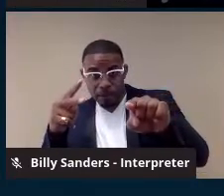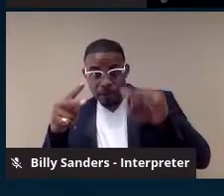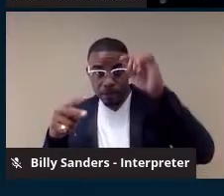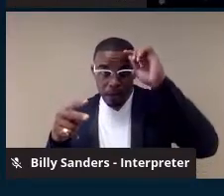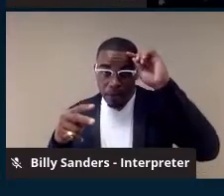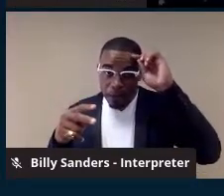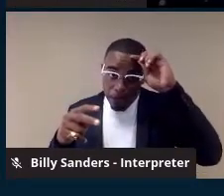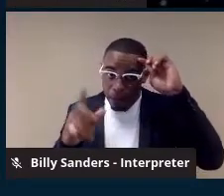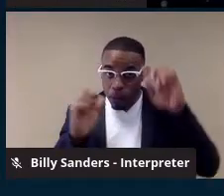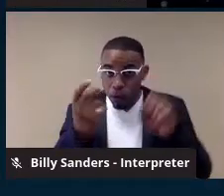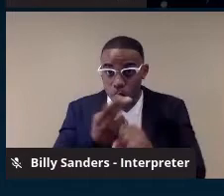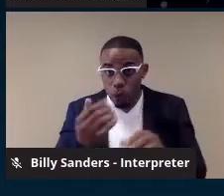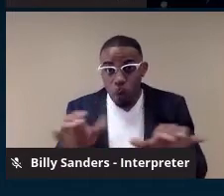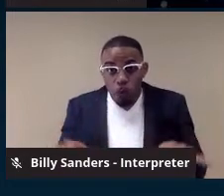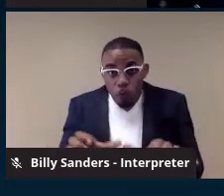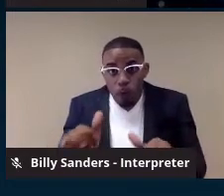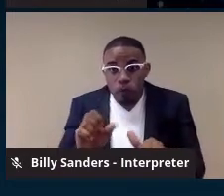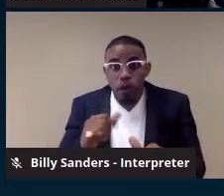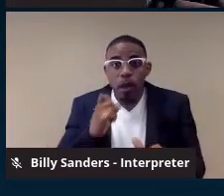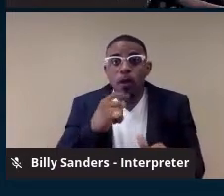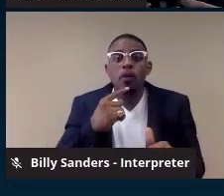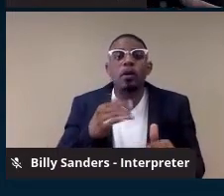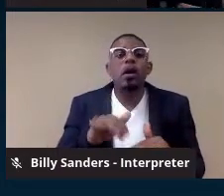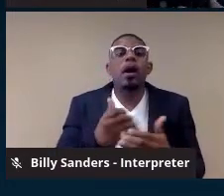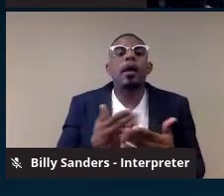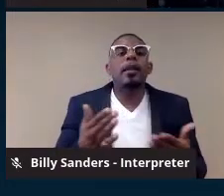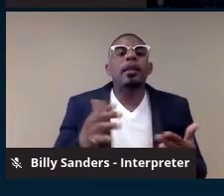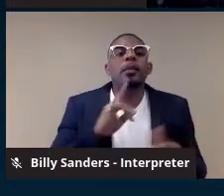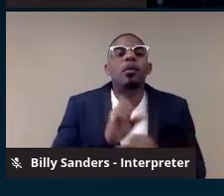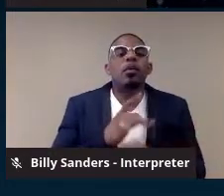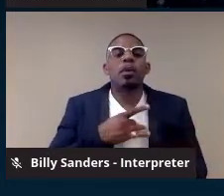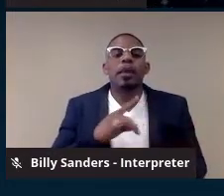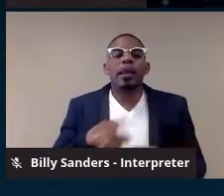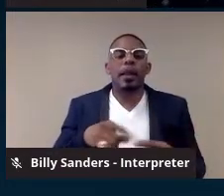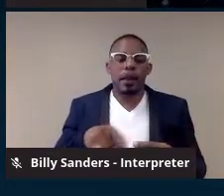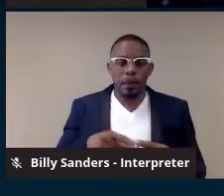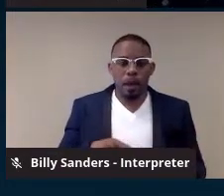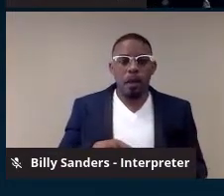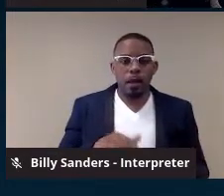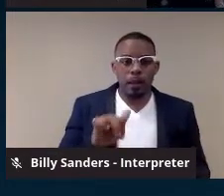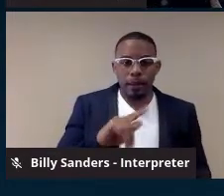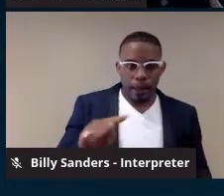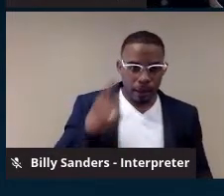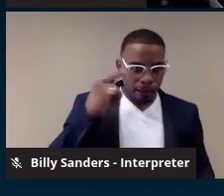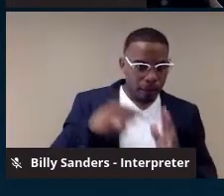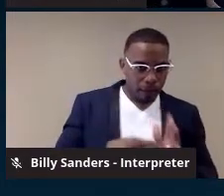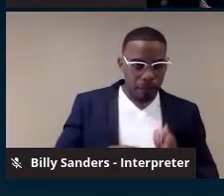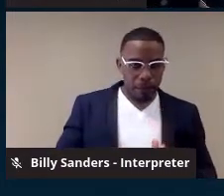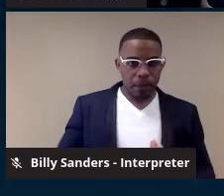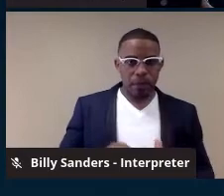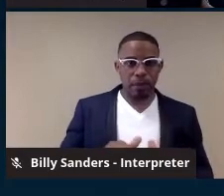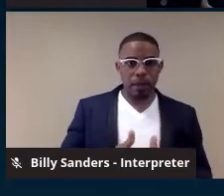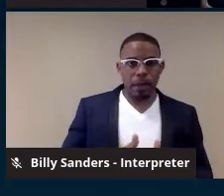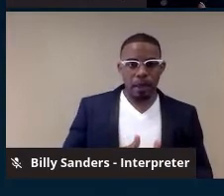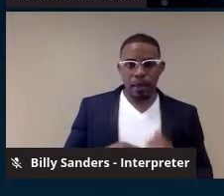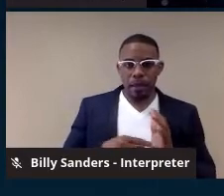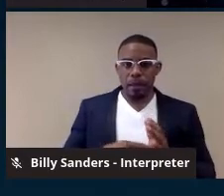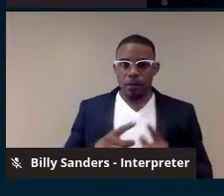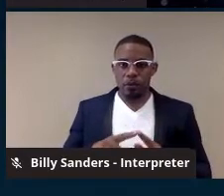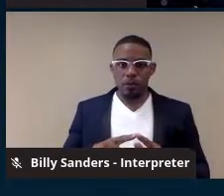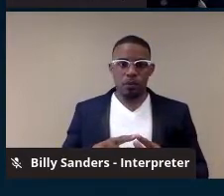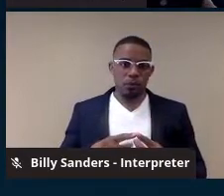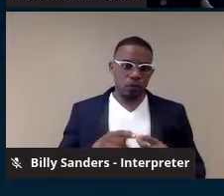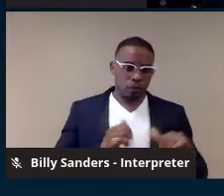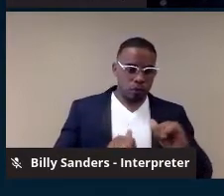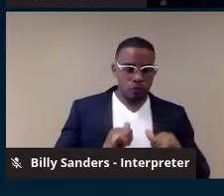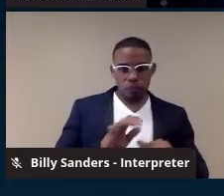you how you can use components. So I know a lot of the things that people really like about React, for example, is how simple it is to